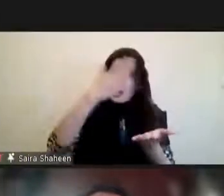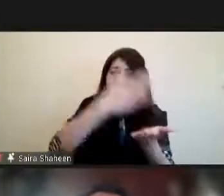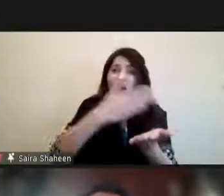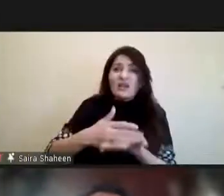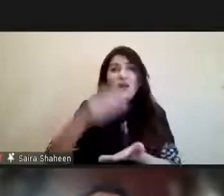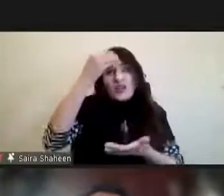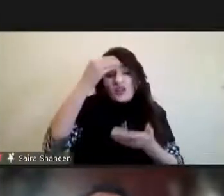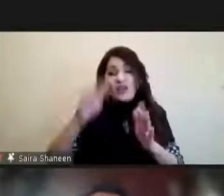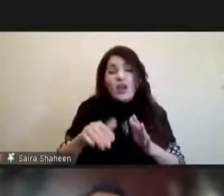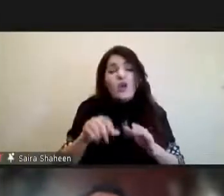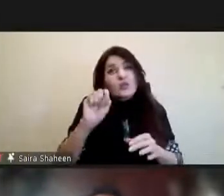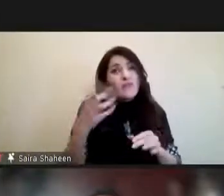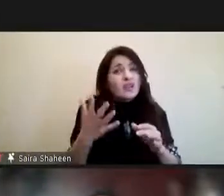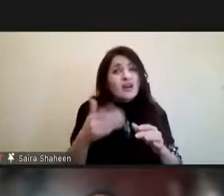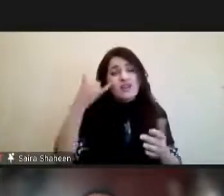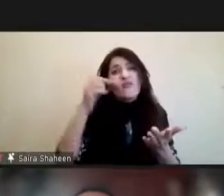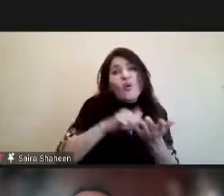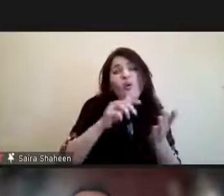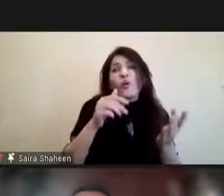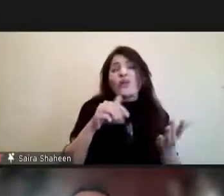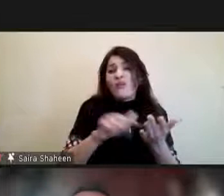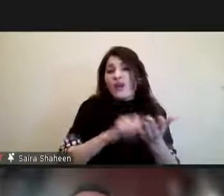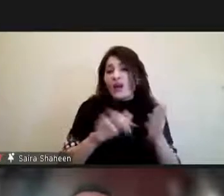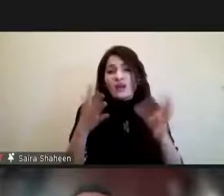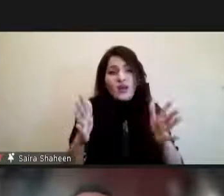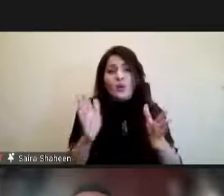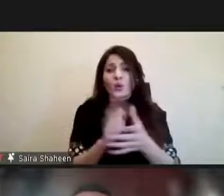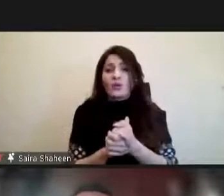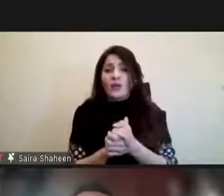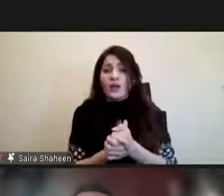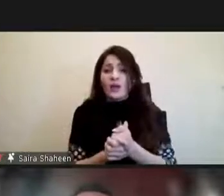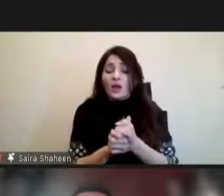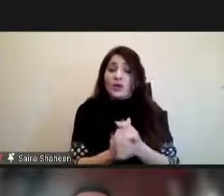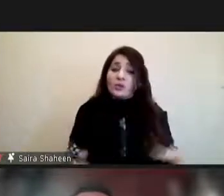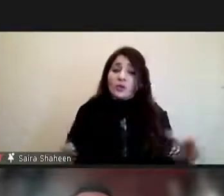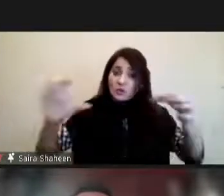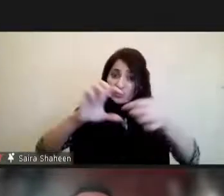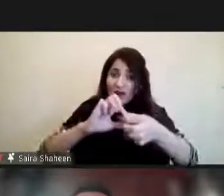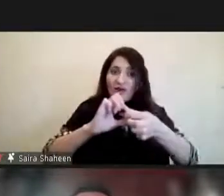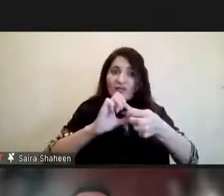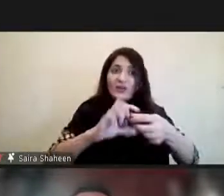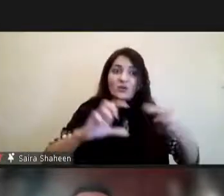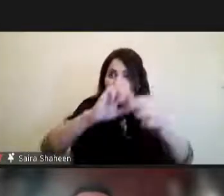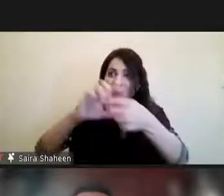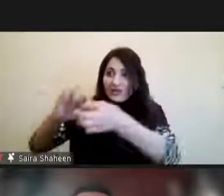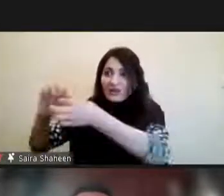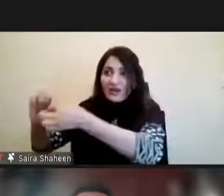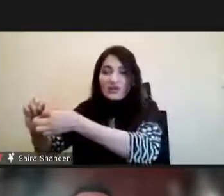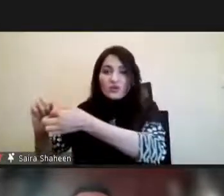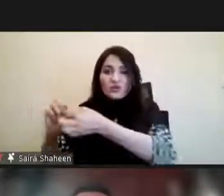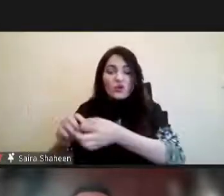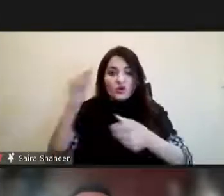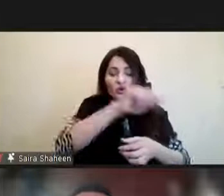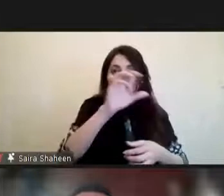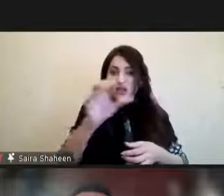is another barrier. Ensuring that there is relevant content, relevant products that people with disabilities can use, it's also a